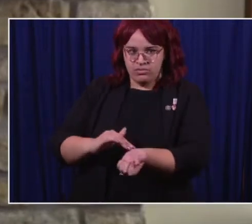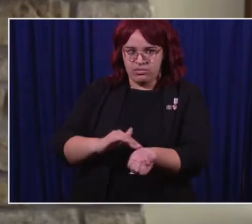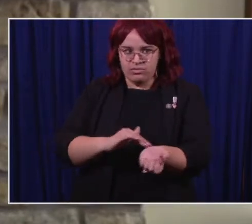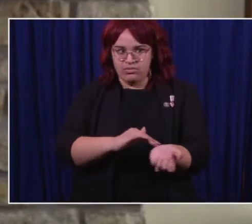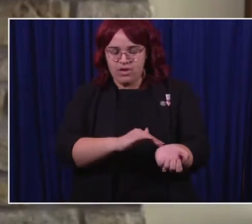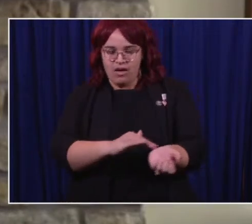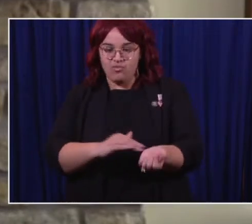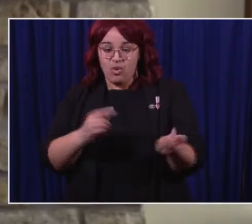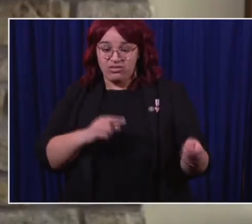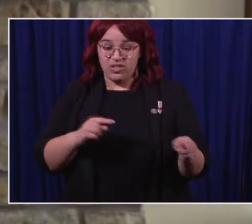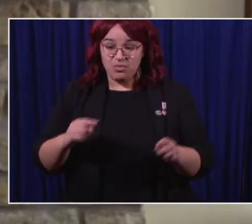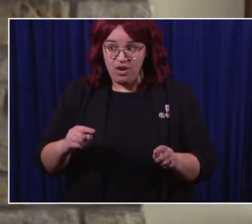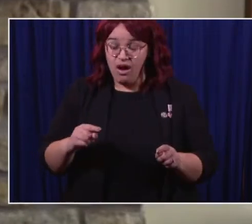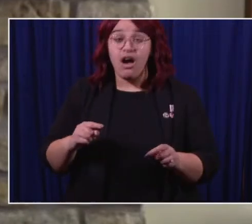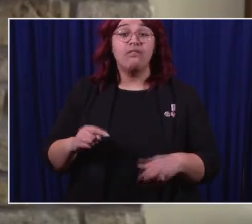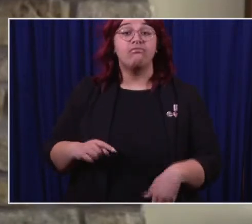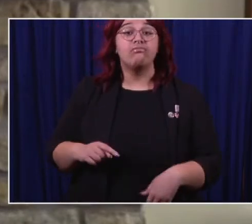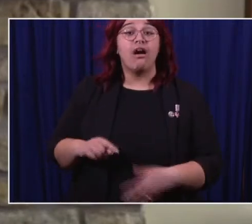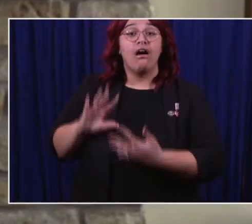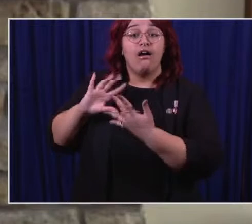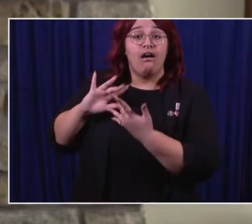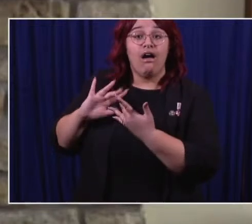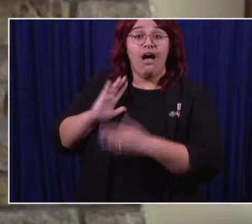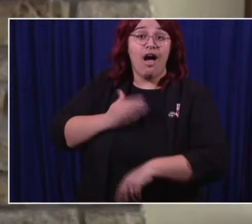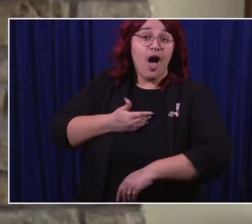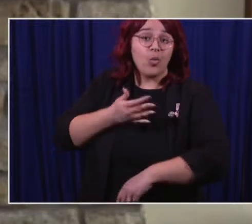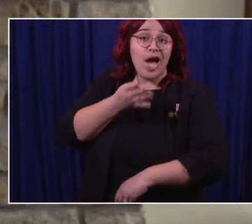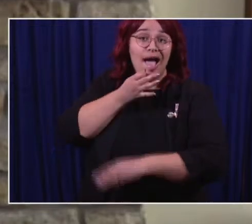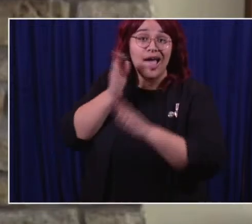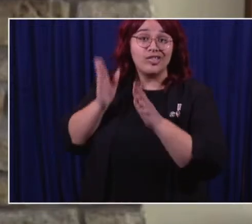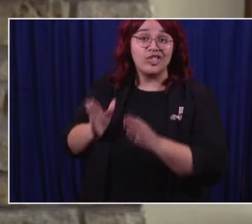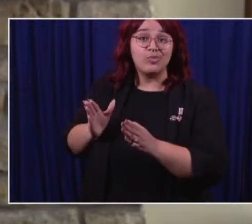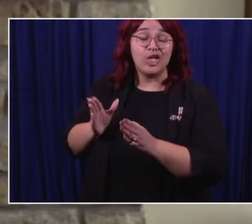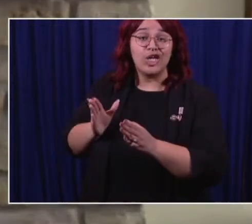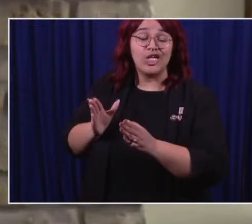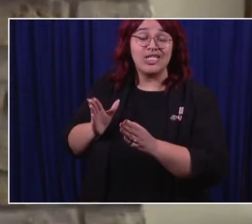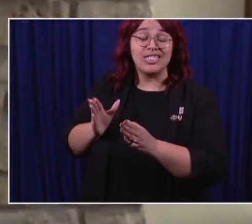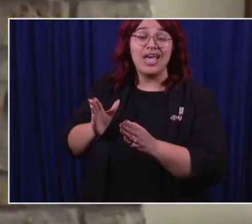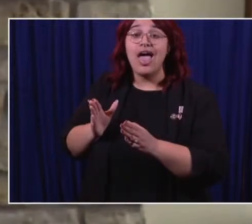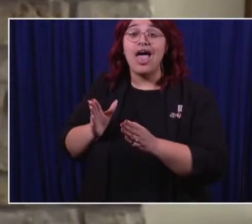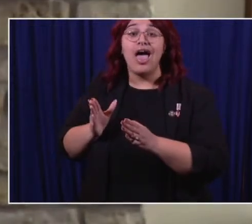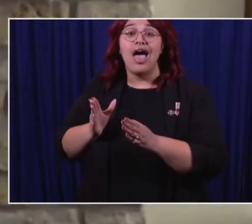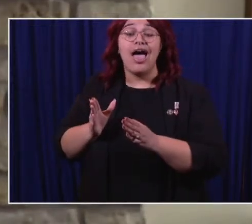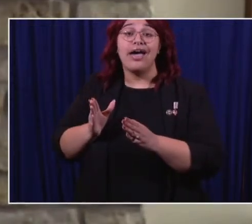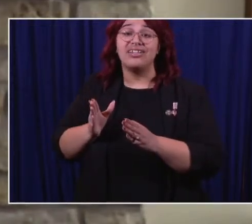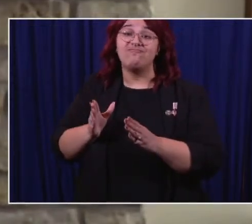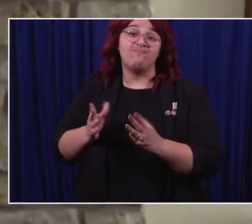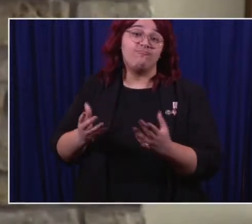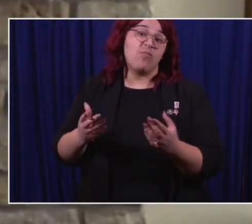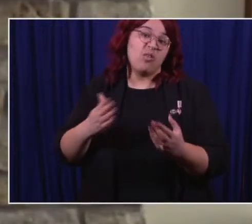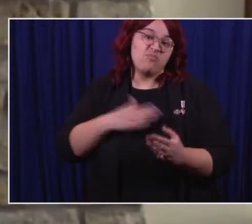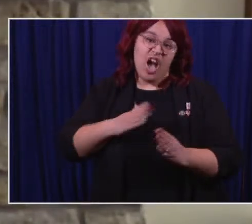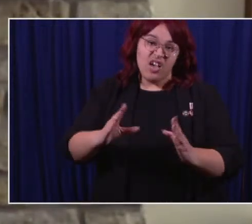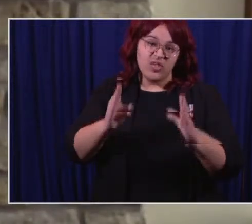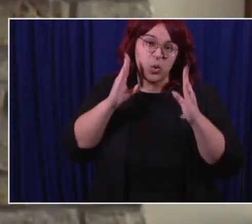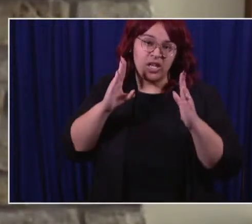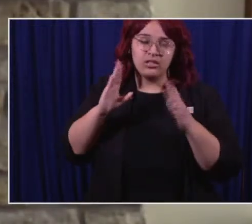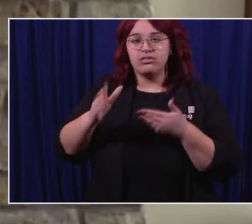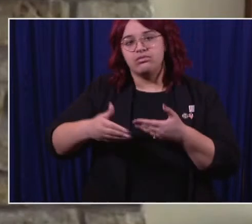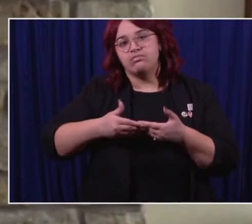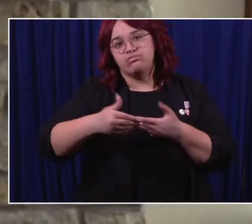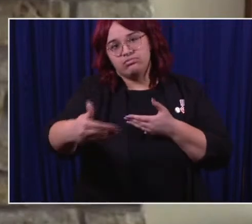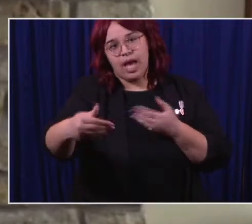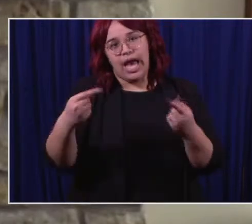us now. And I look to the future, frankly. I don't have the luxury of spending much time going back